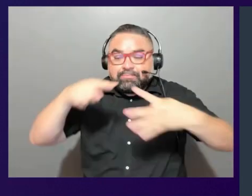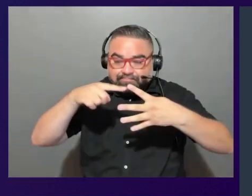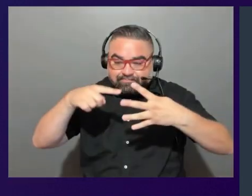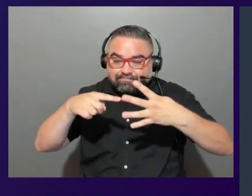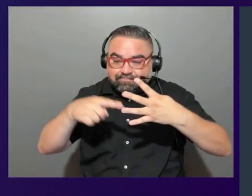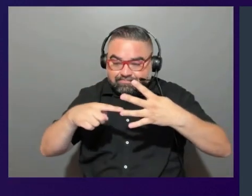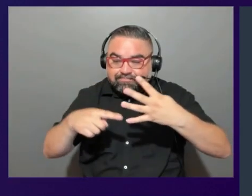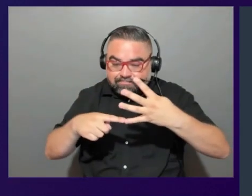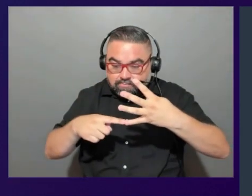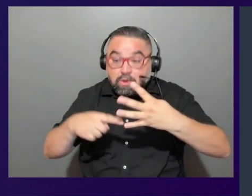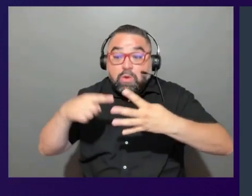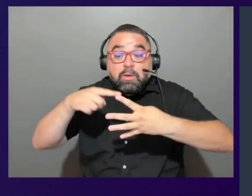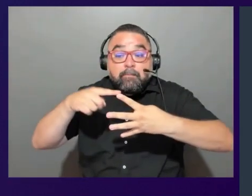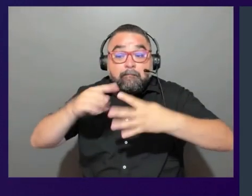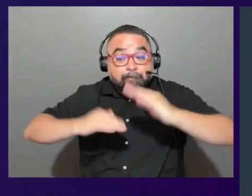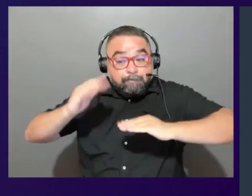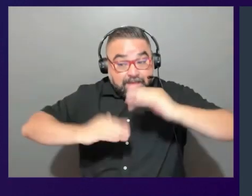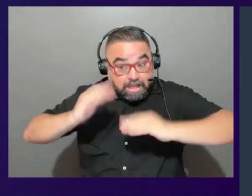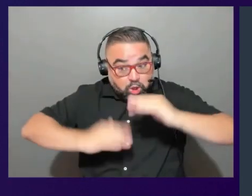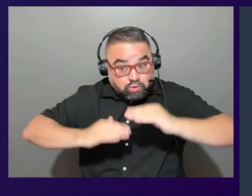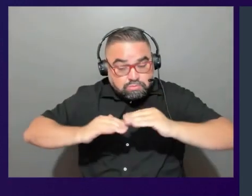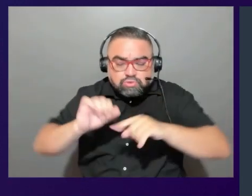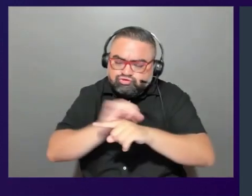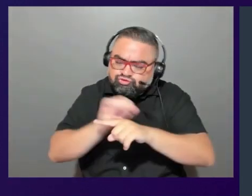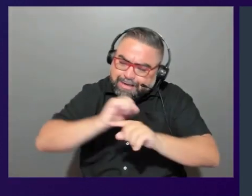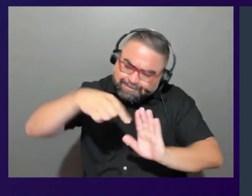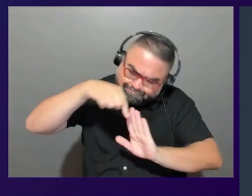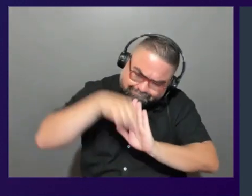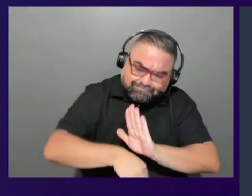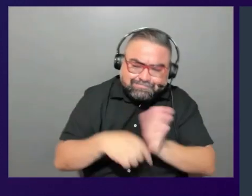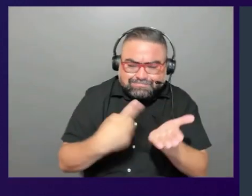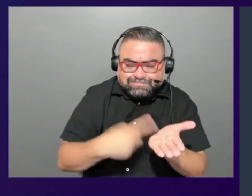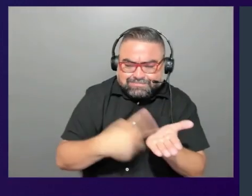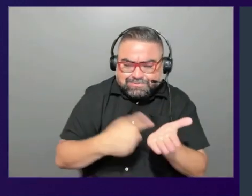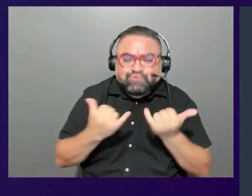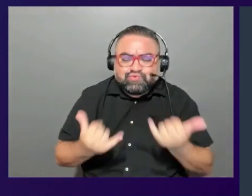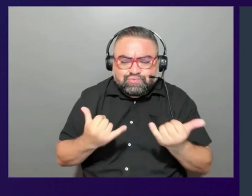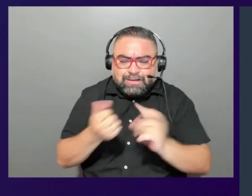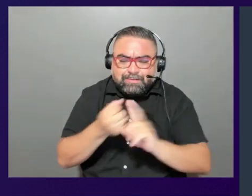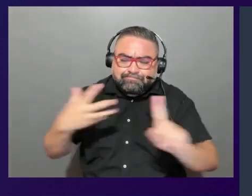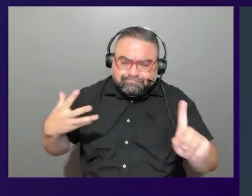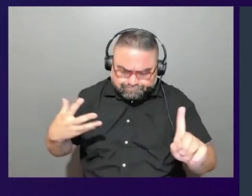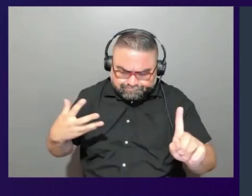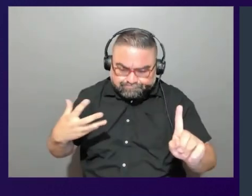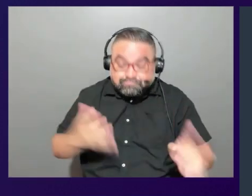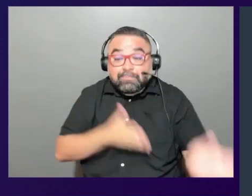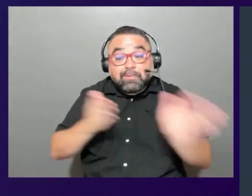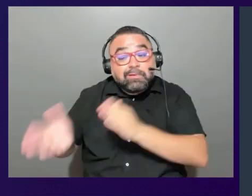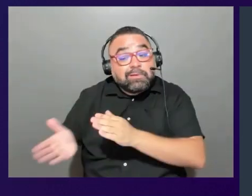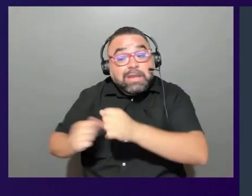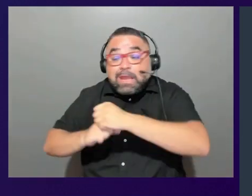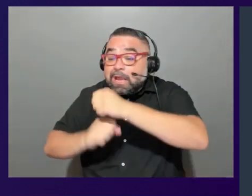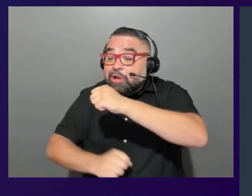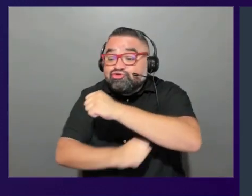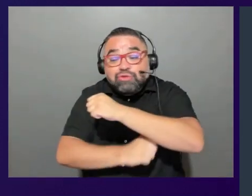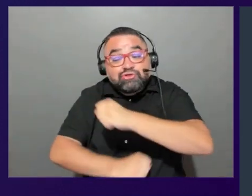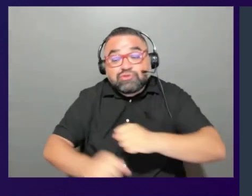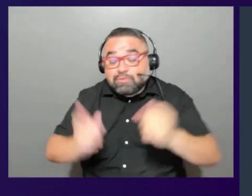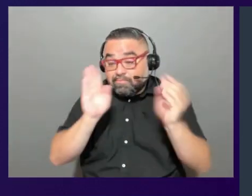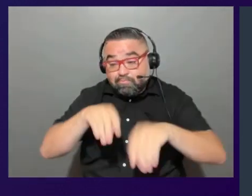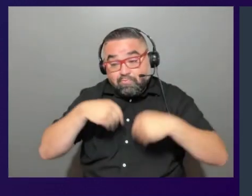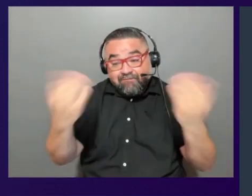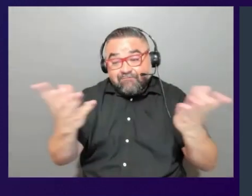today. And then AWS provides the services and infrastructure no matter where you are in your journey, whether